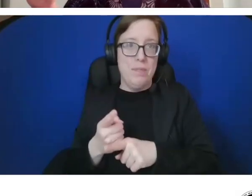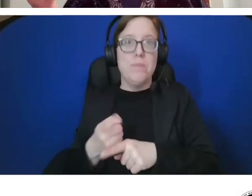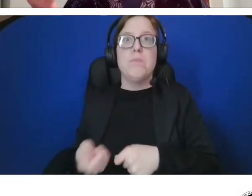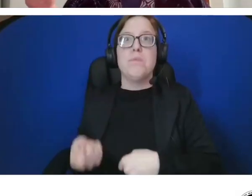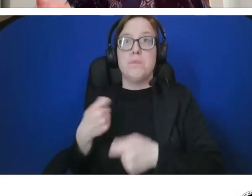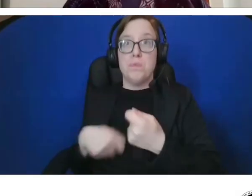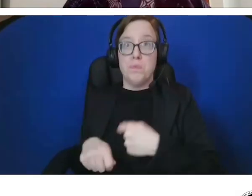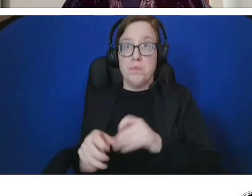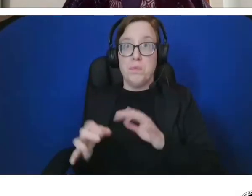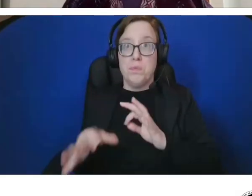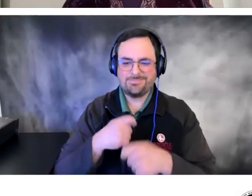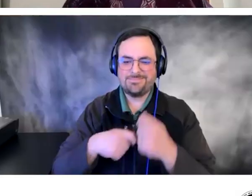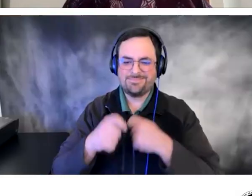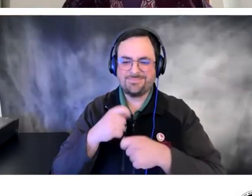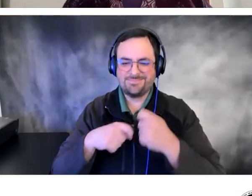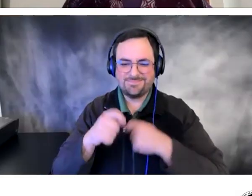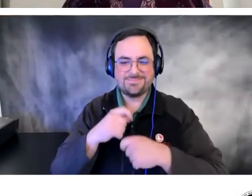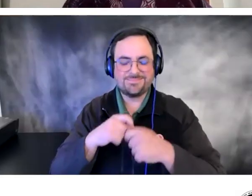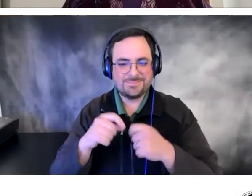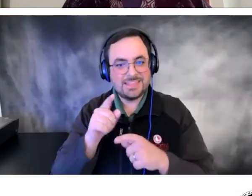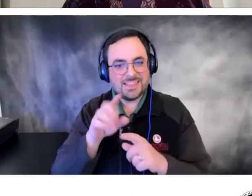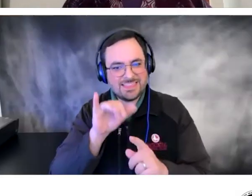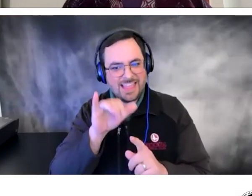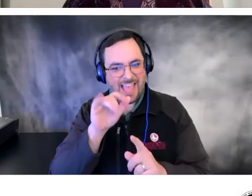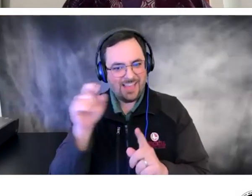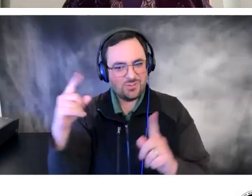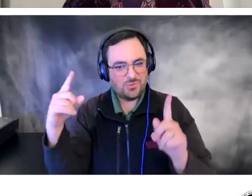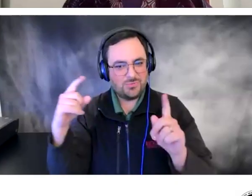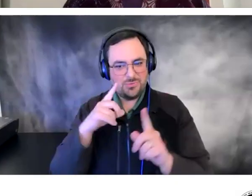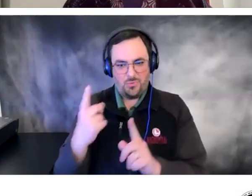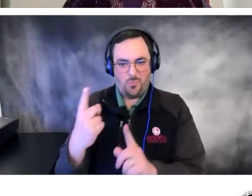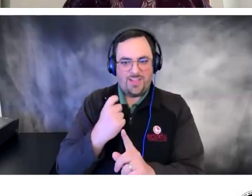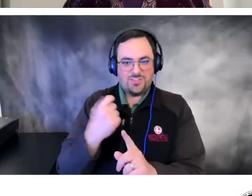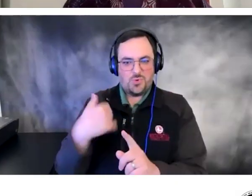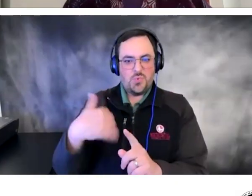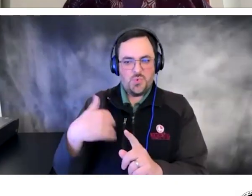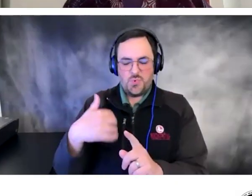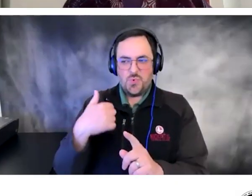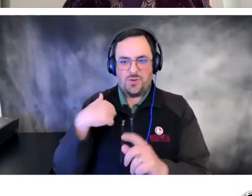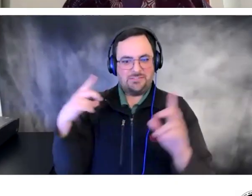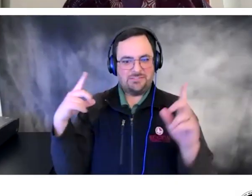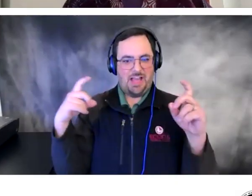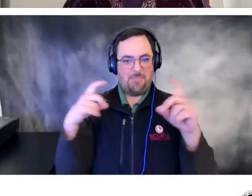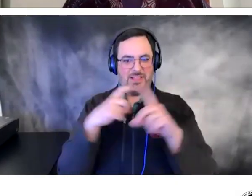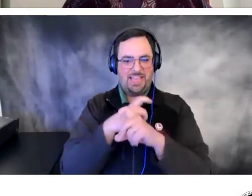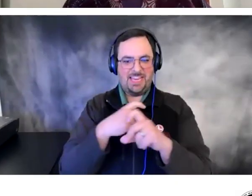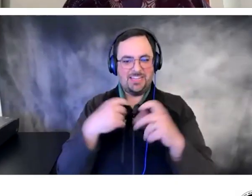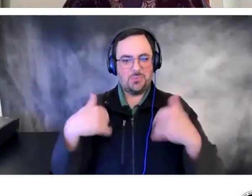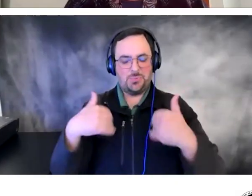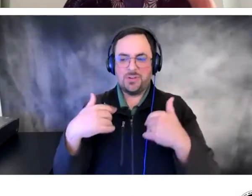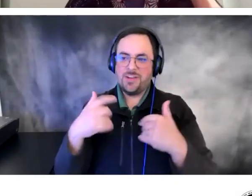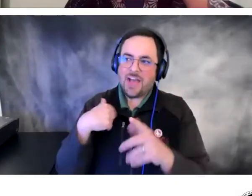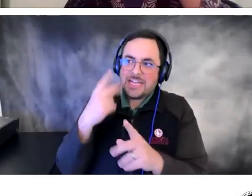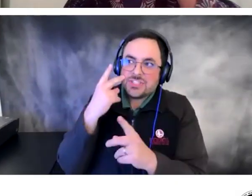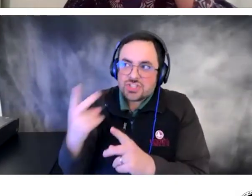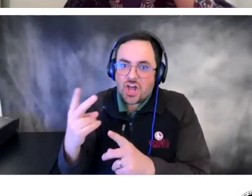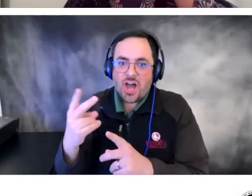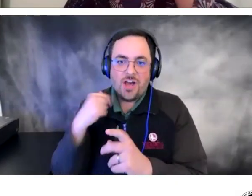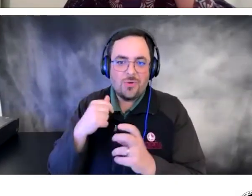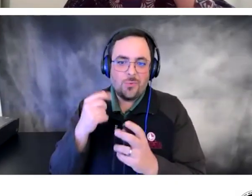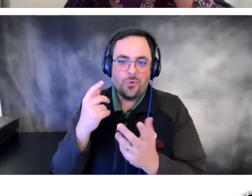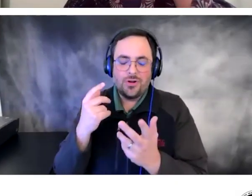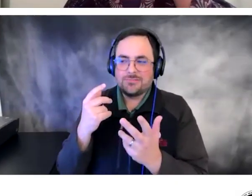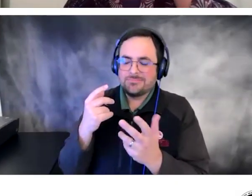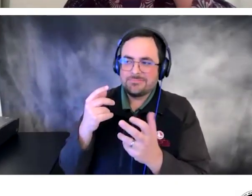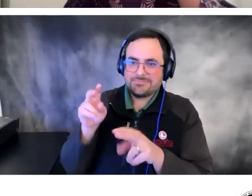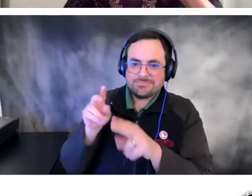right? So that's a tricky question. If I saw more about the child or a video, I could probably tell you, but the best I can